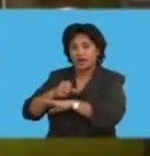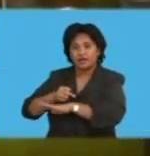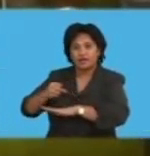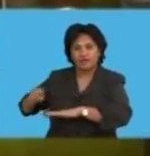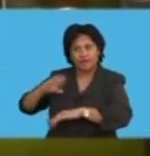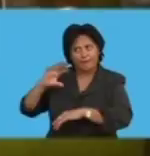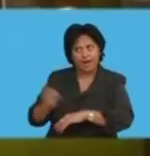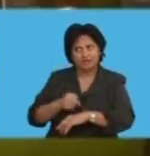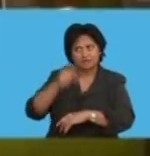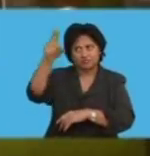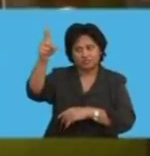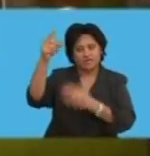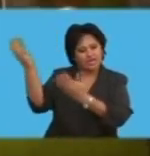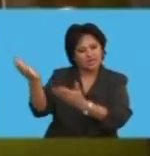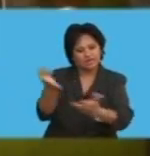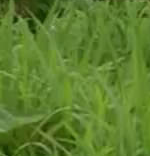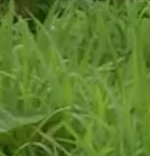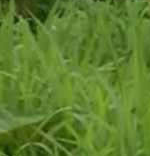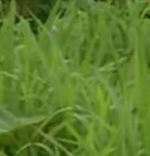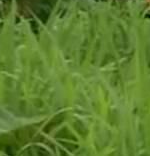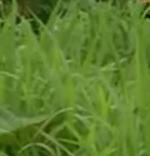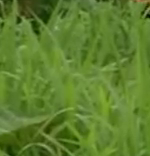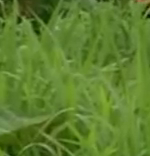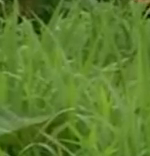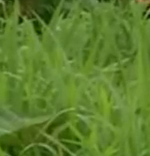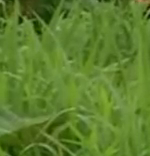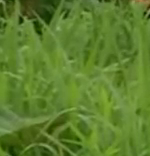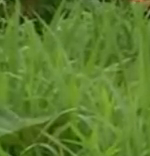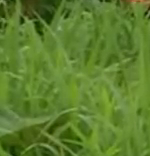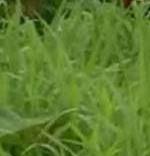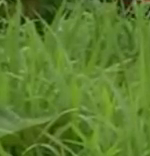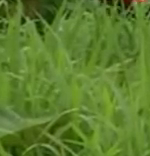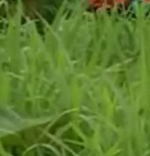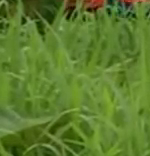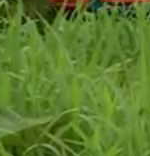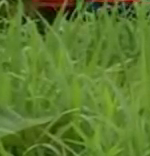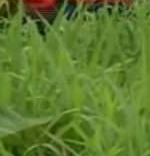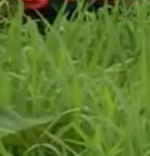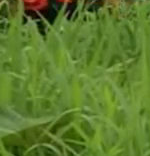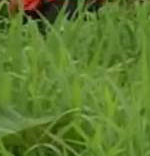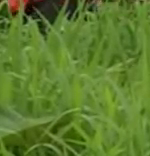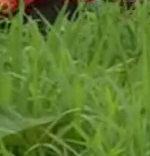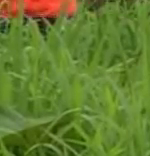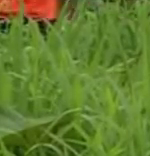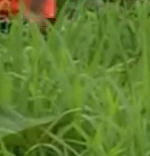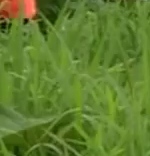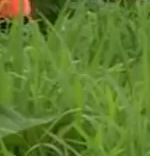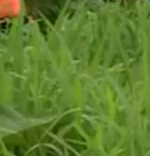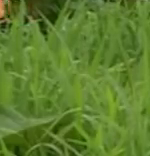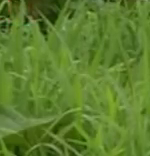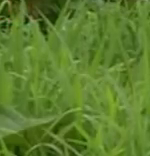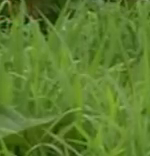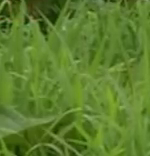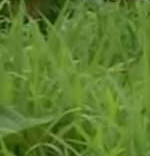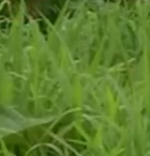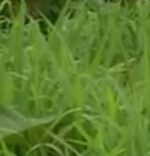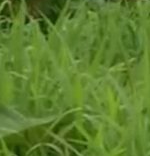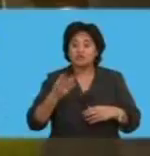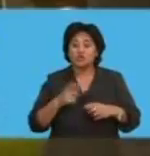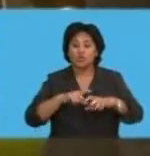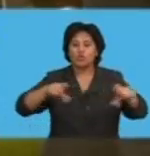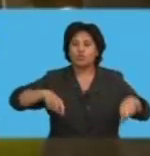landowners, Attorney General Ayaz Said Qayyum said it is unfortunate the previous constitution did not allow